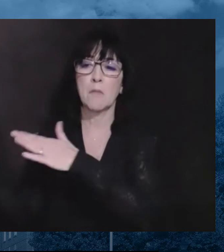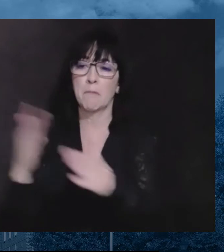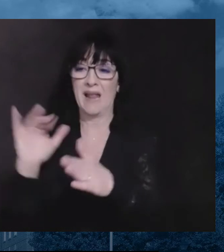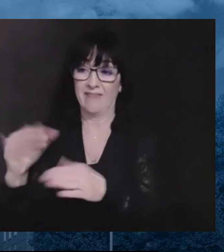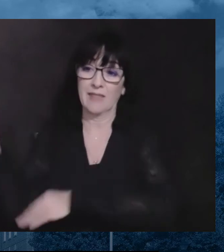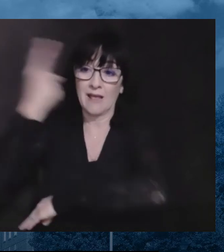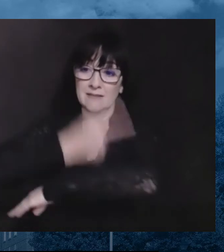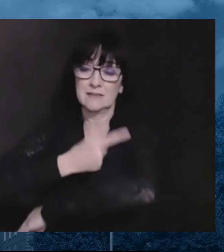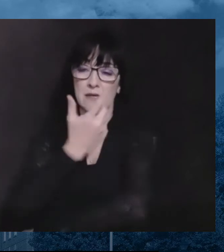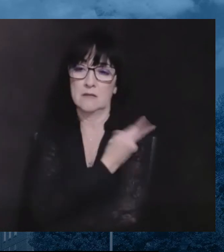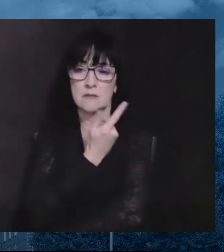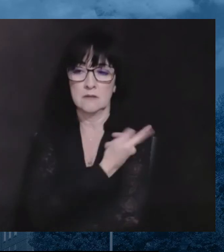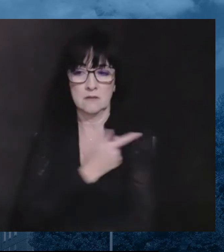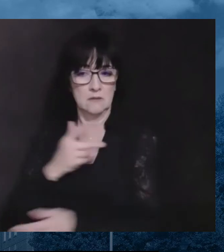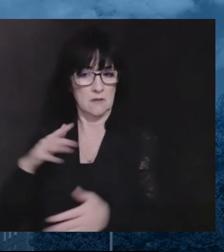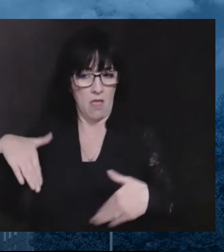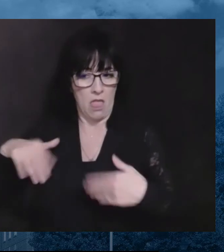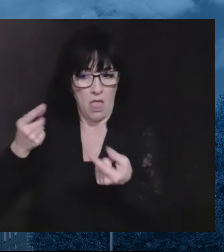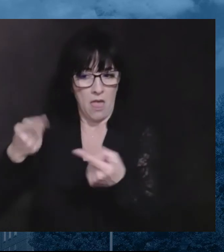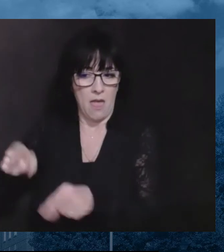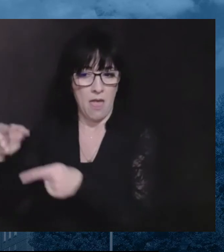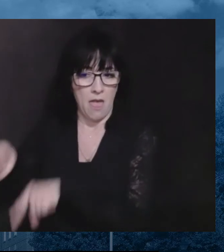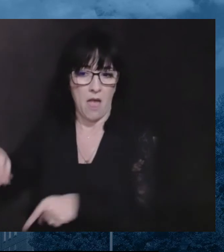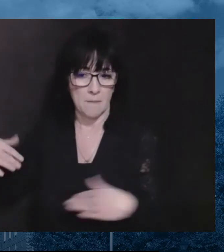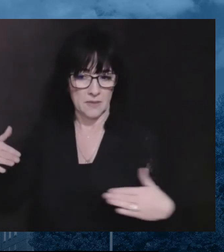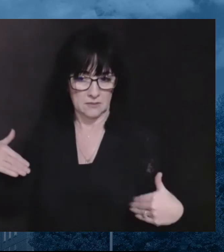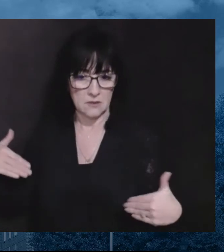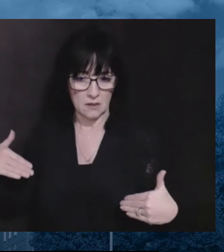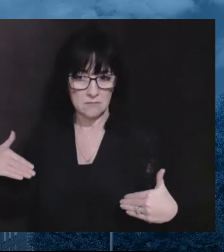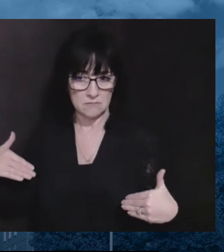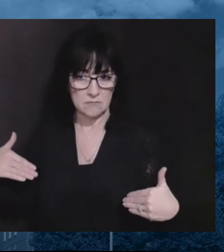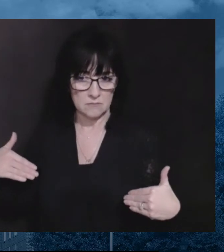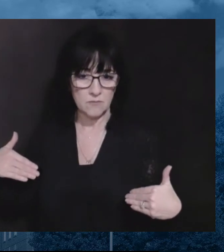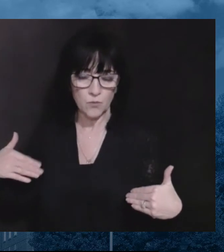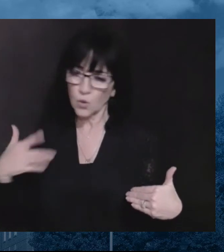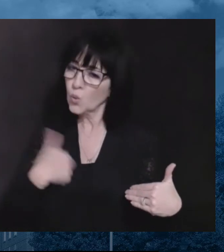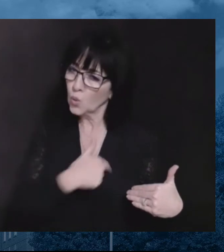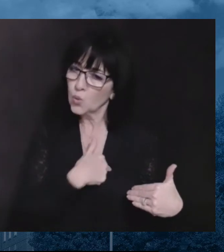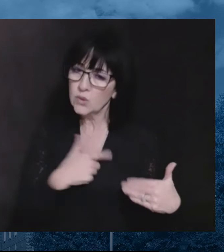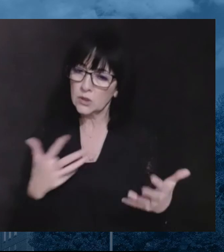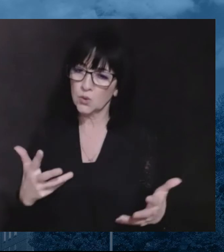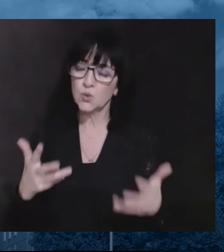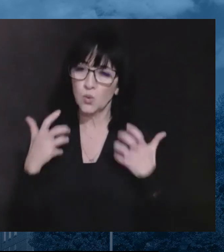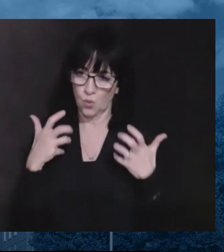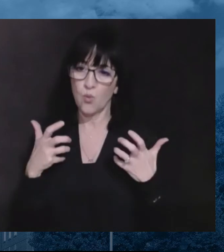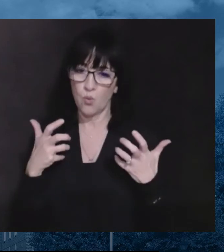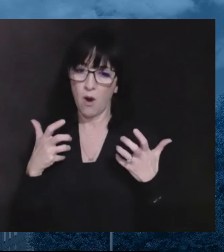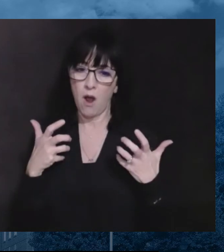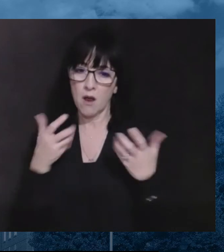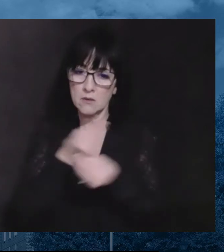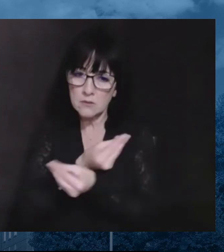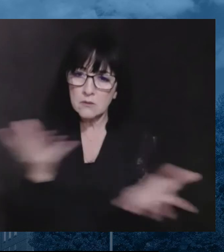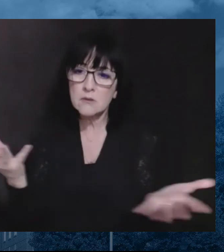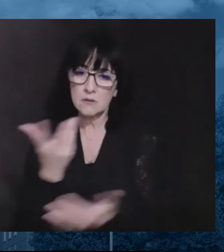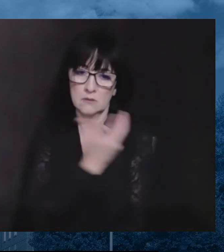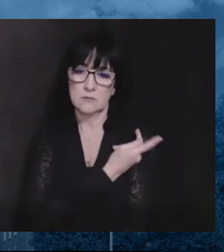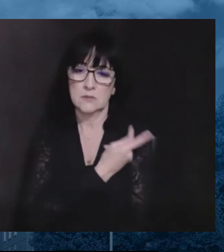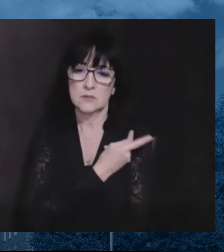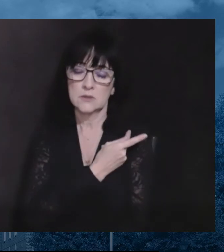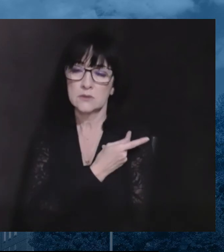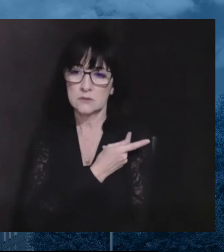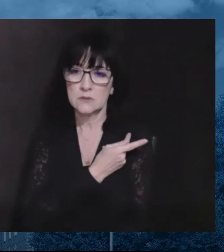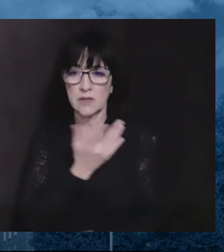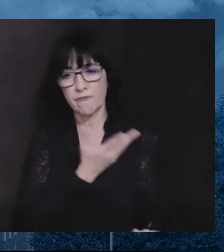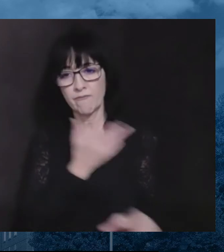team to get as much vaccinations out as efficiently and effectively as possible.